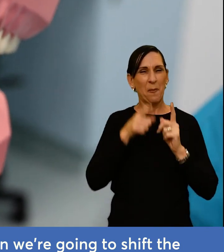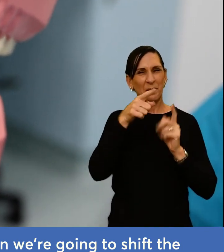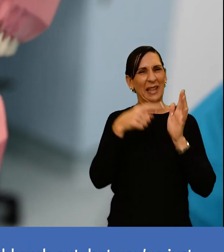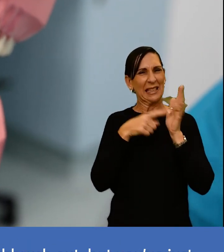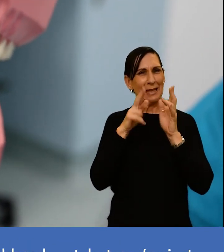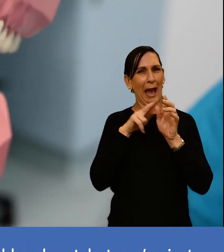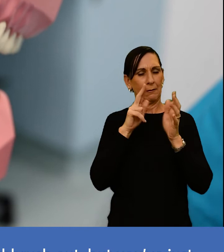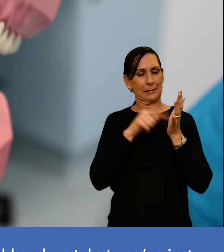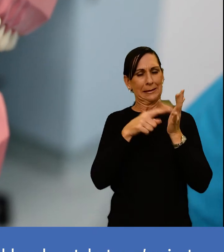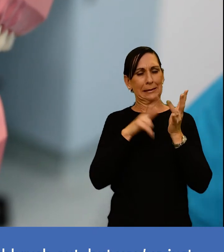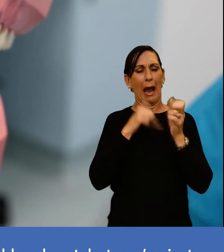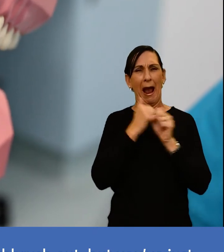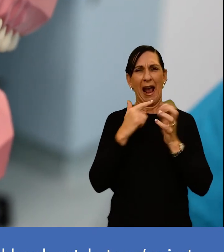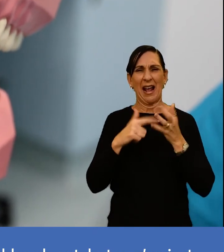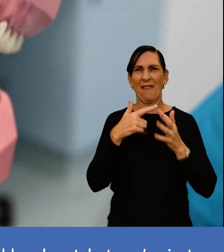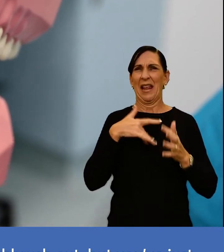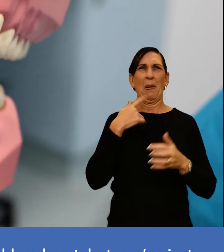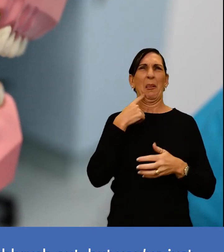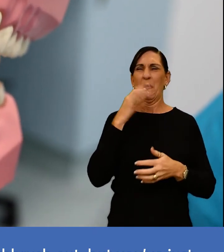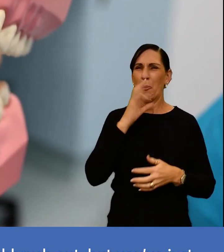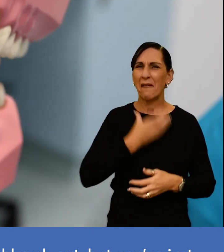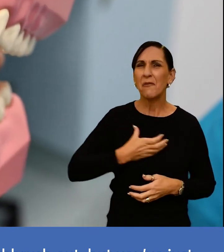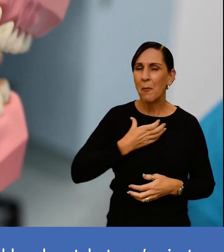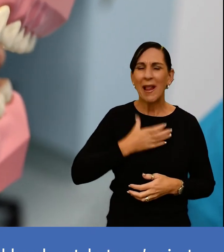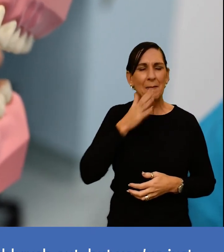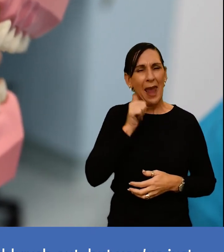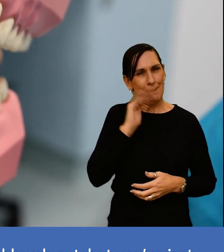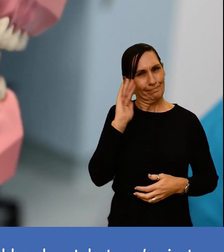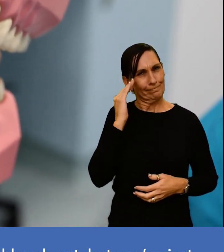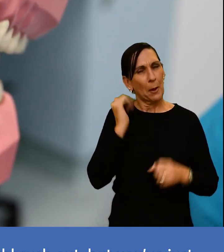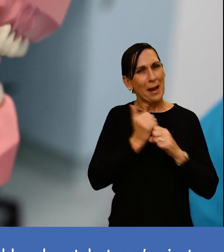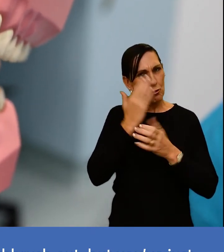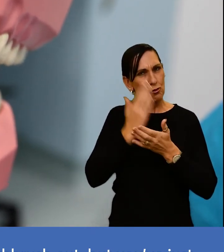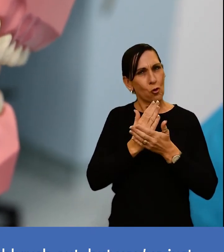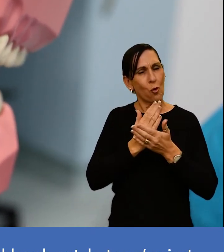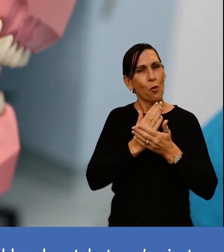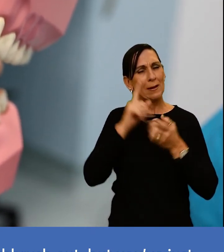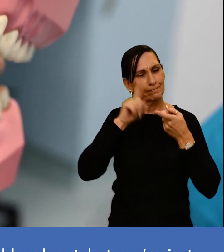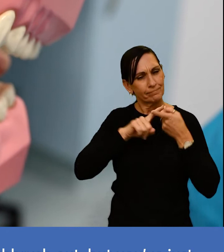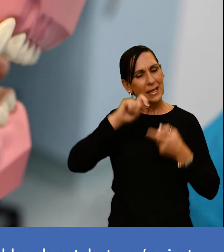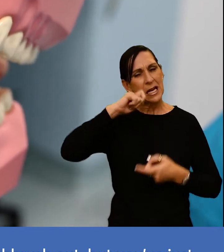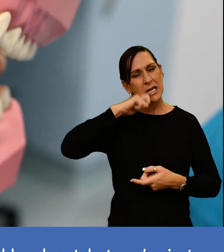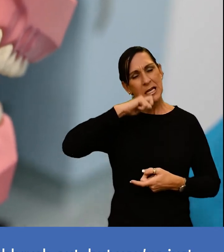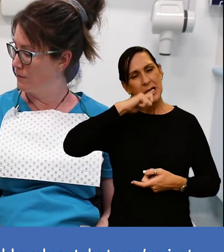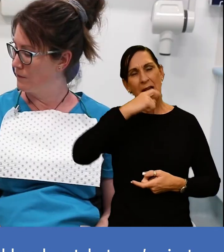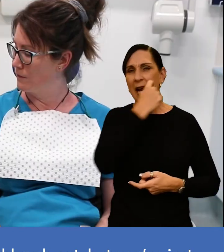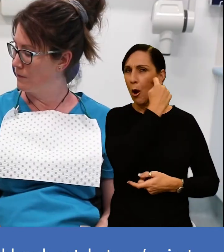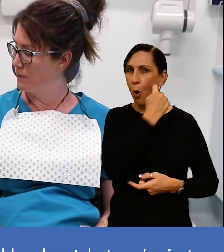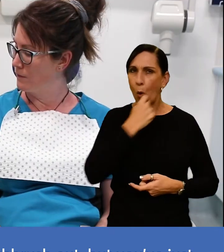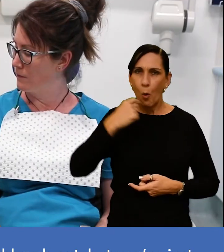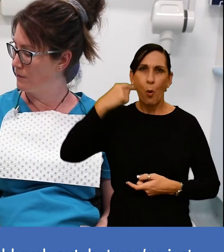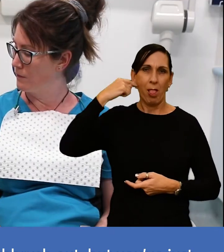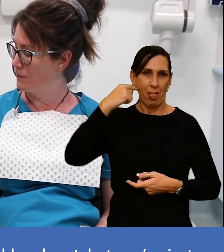again. Sometimes the tongue will try and force the toothbrush out, but you've just got to try to get that toothbrush